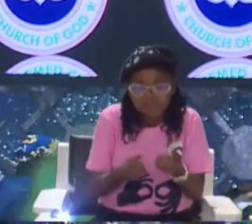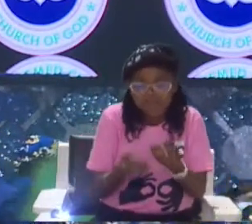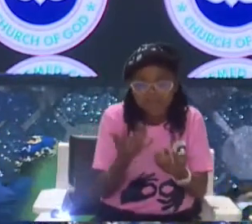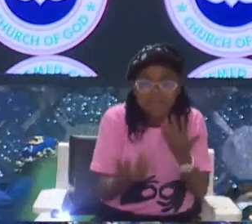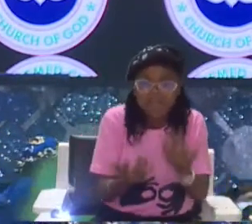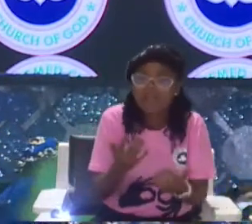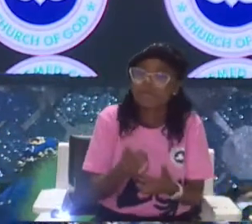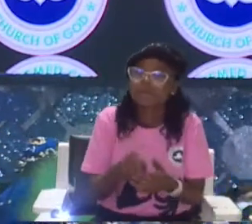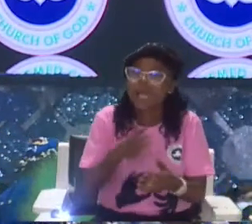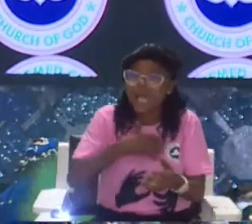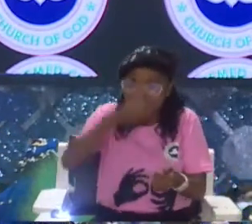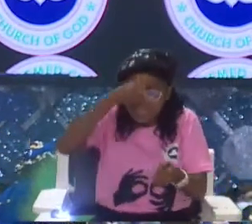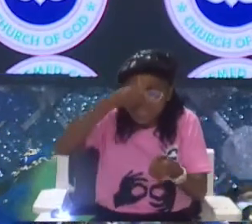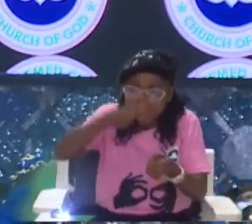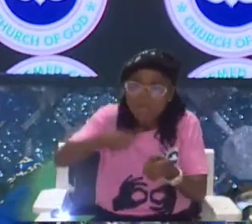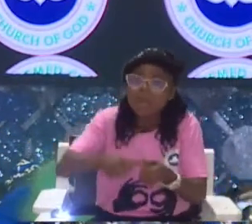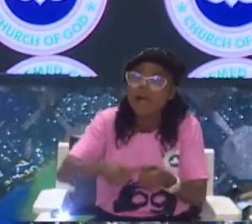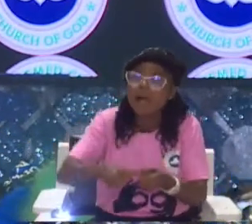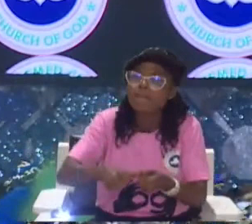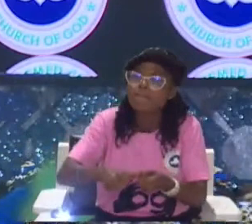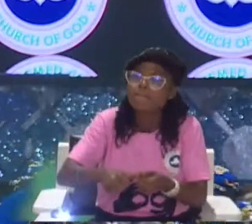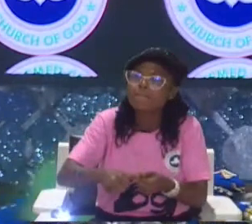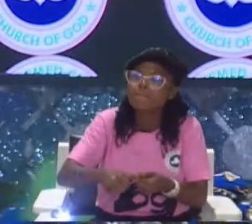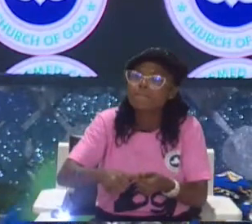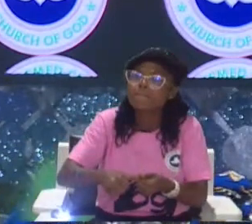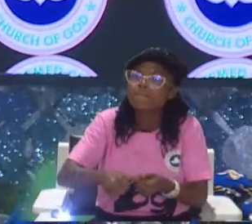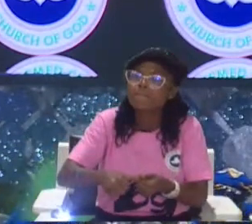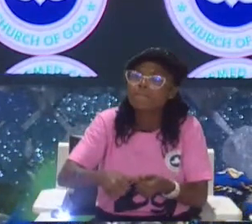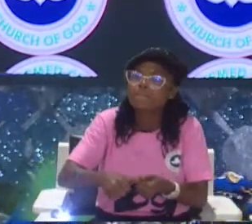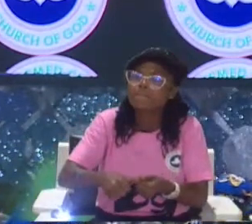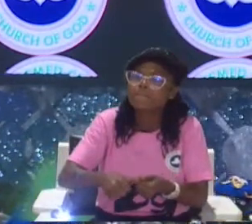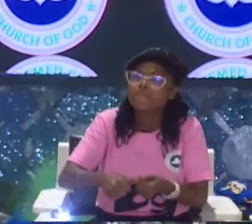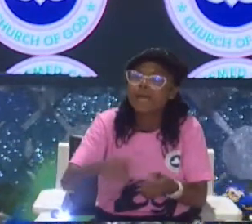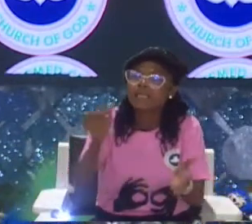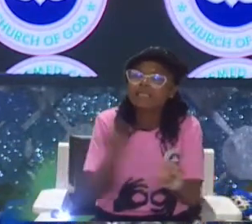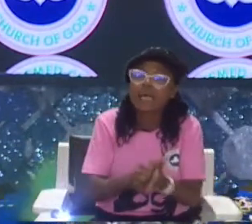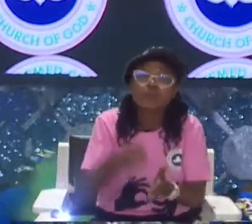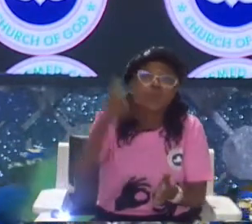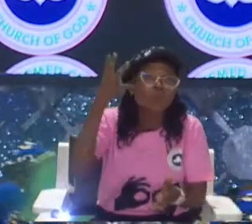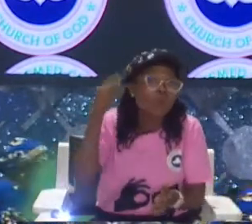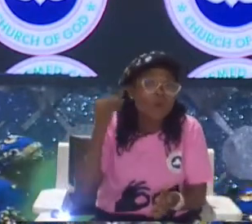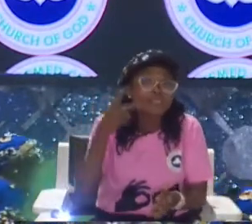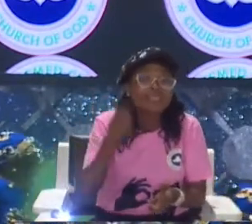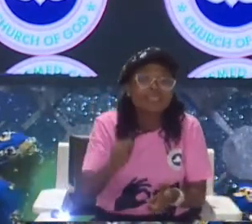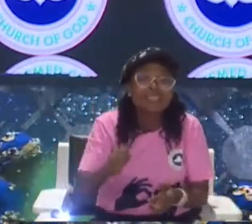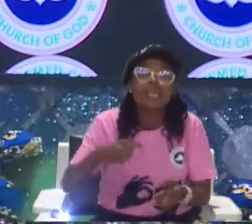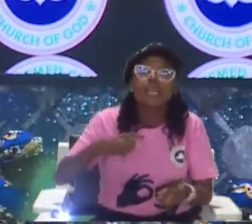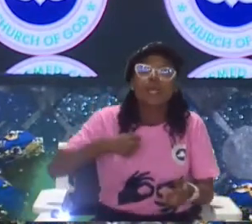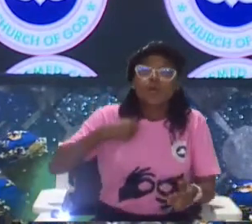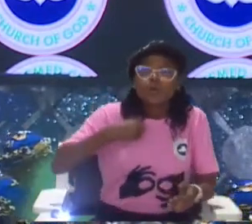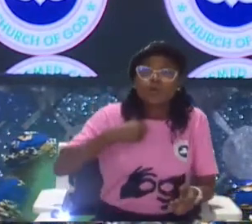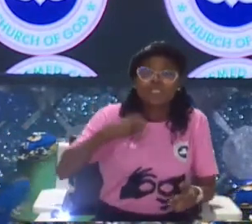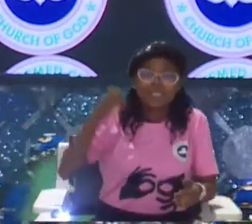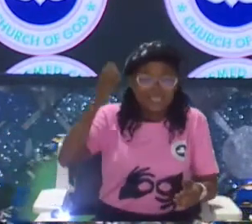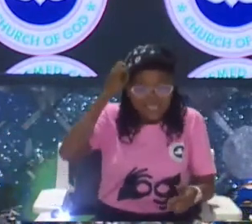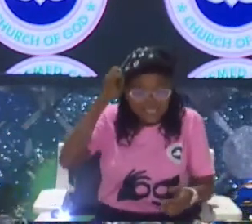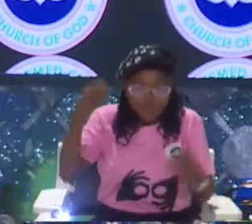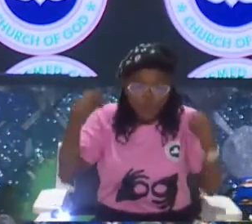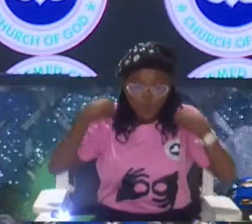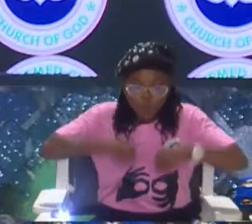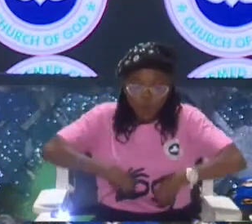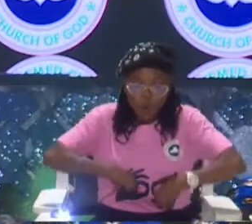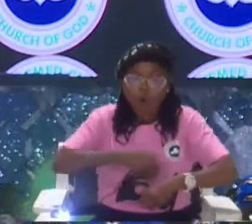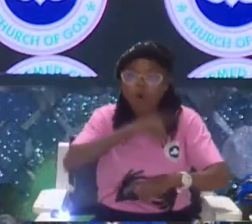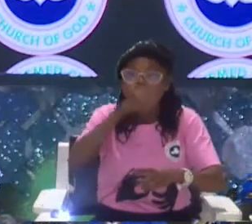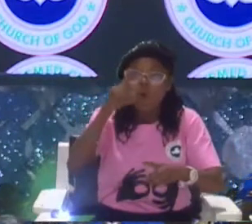And then he remembered. Ó wá rántí wípé, that was the dress he wore one day when I said, whatever